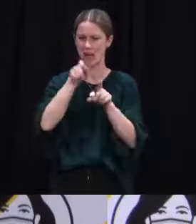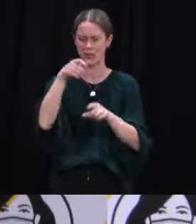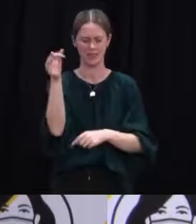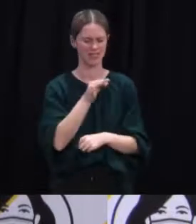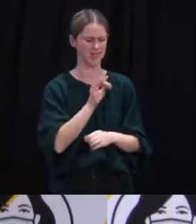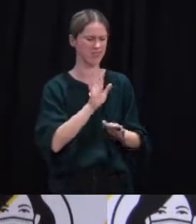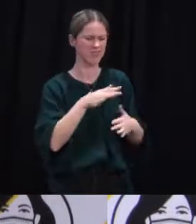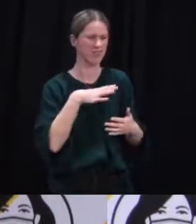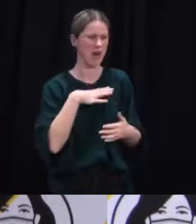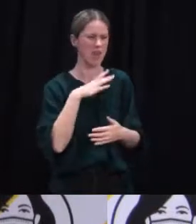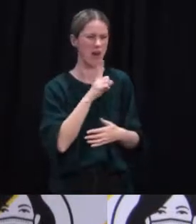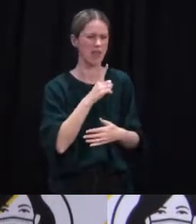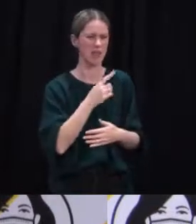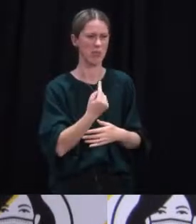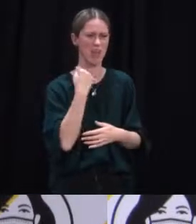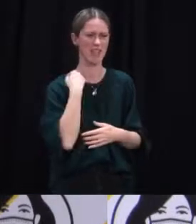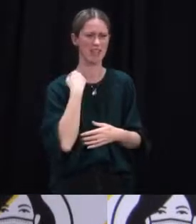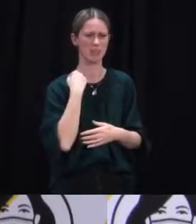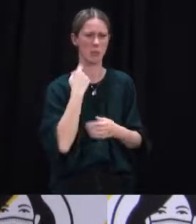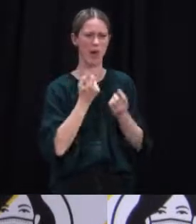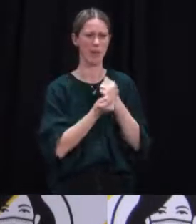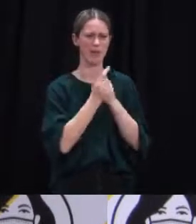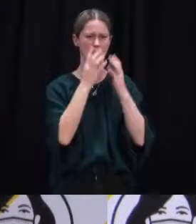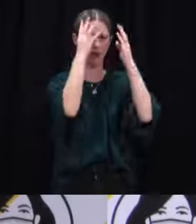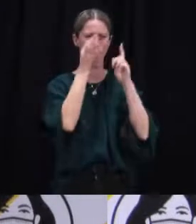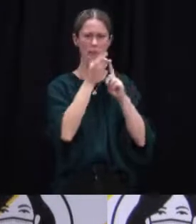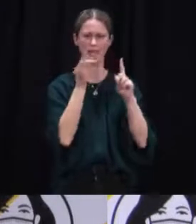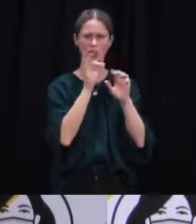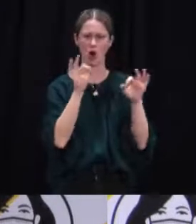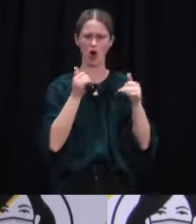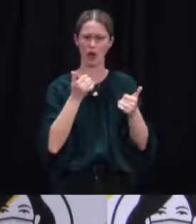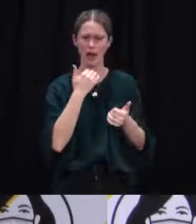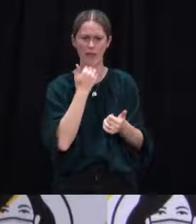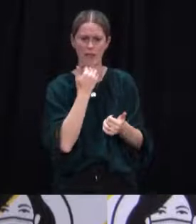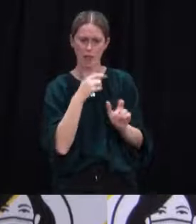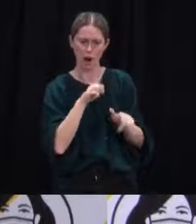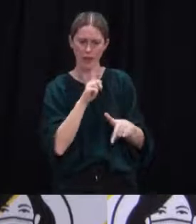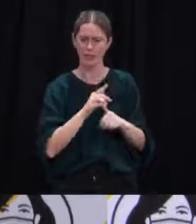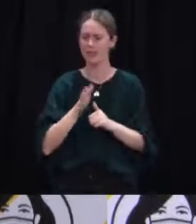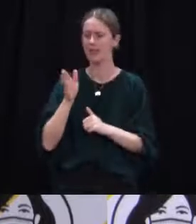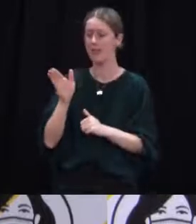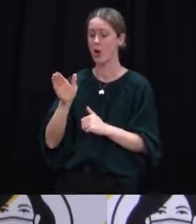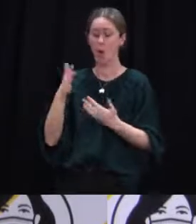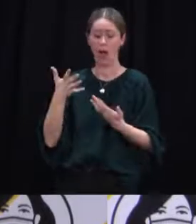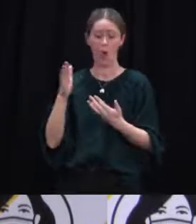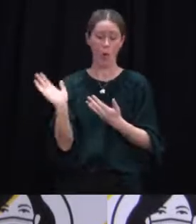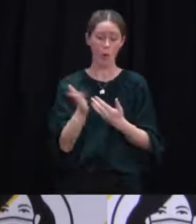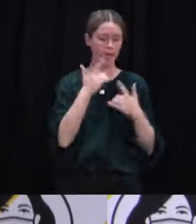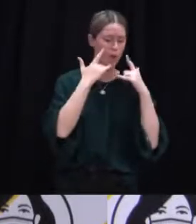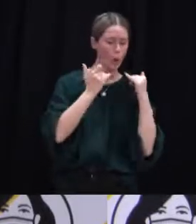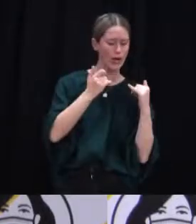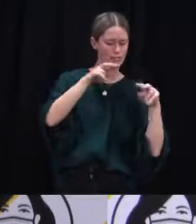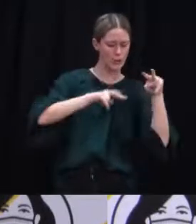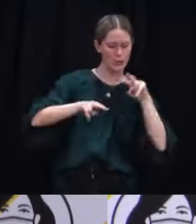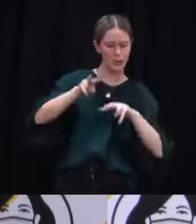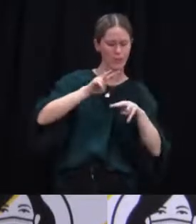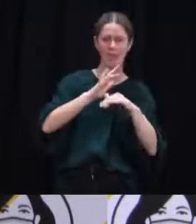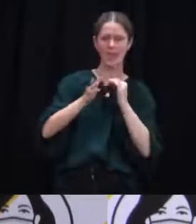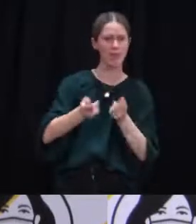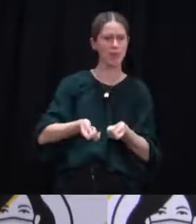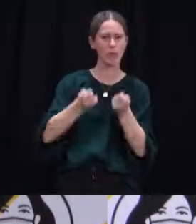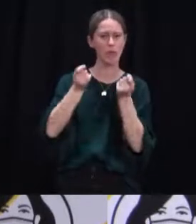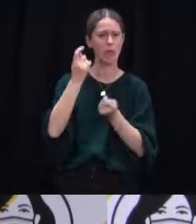on the inner fenced part. That's all very well and good. Do you accept that the previous setup was not suitable